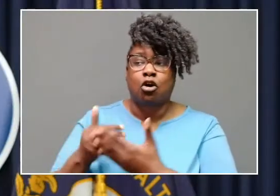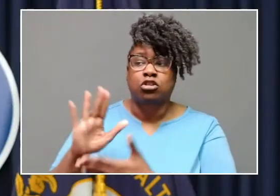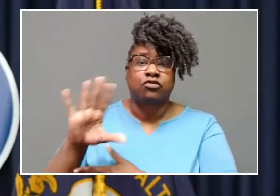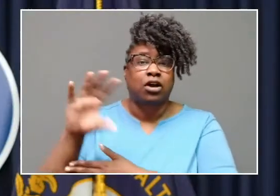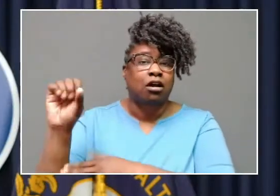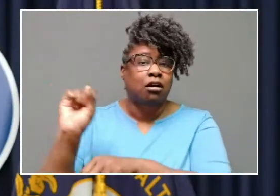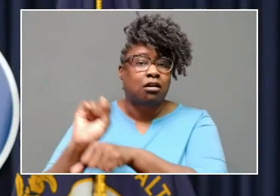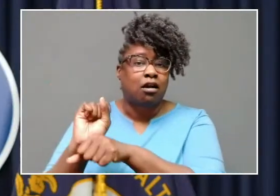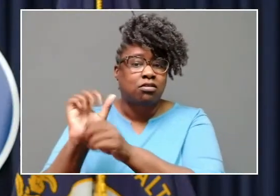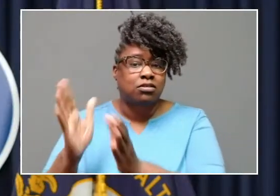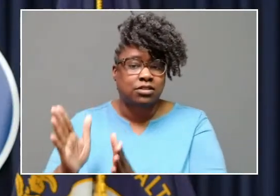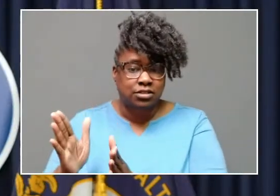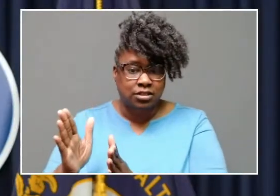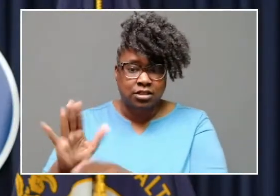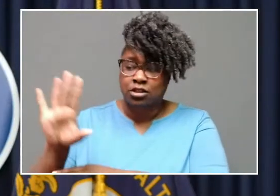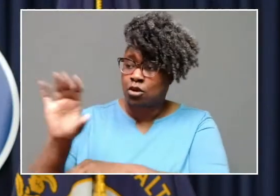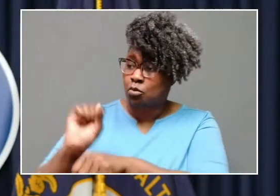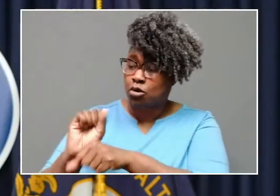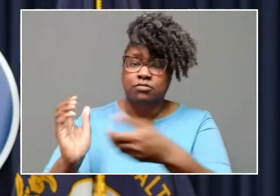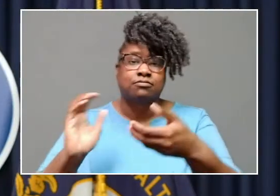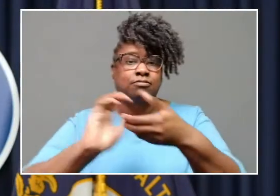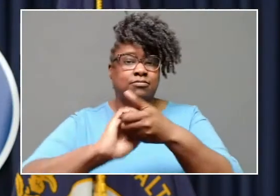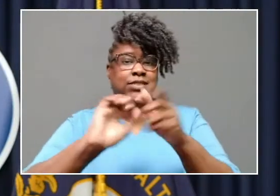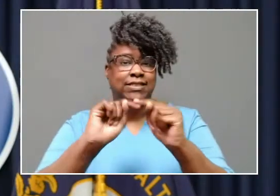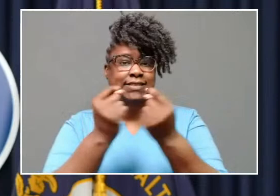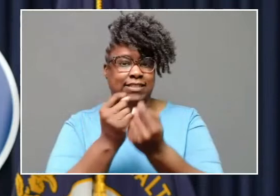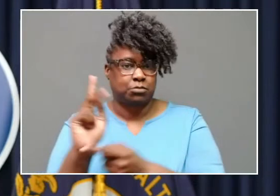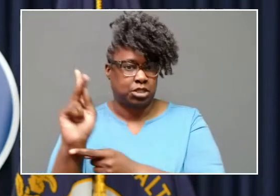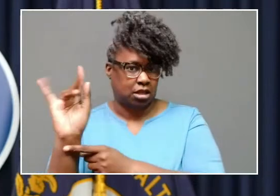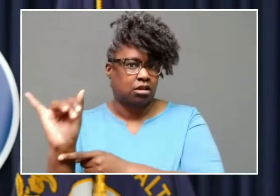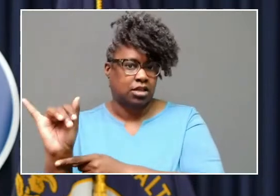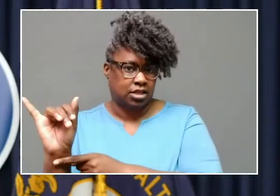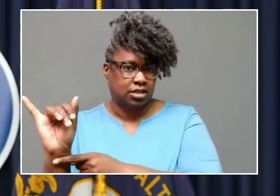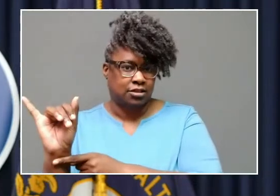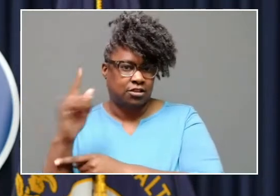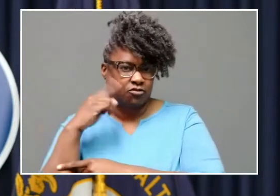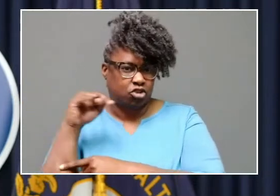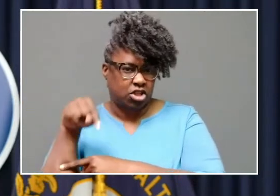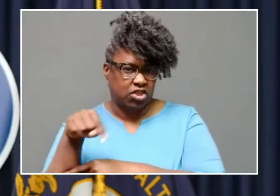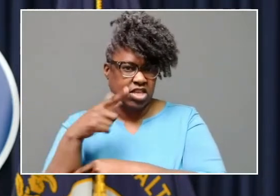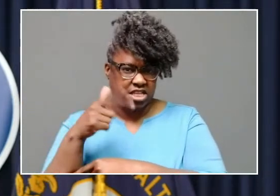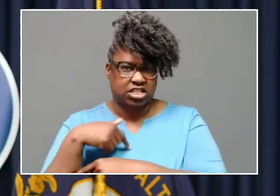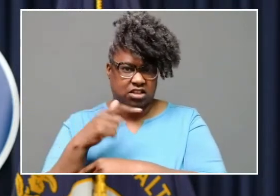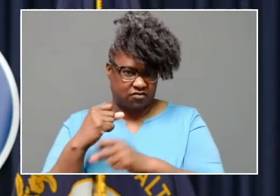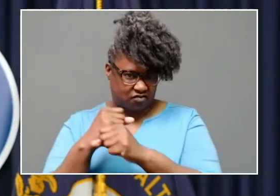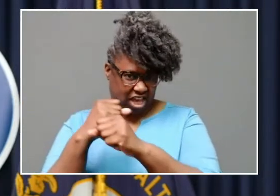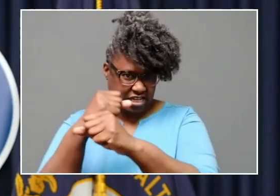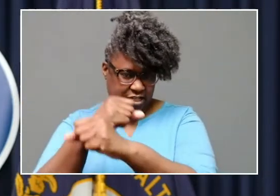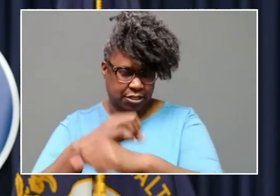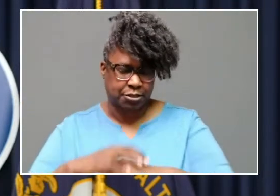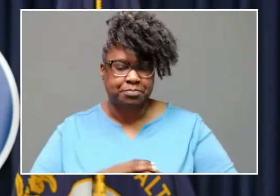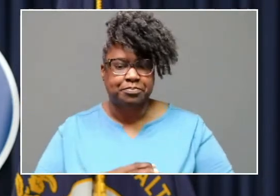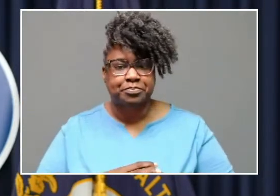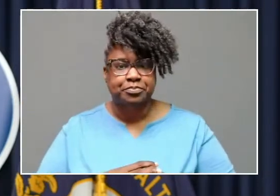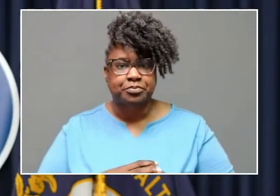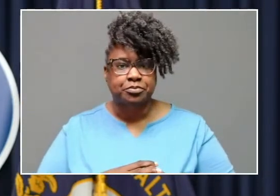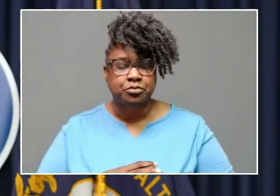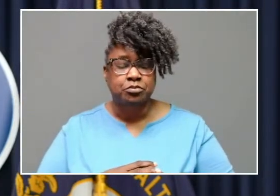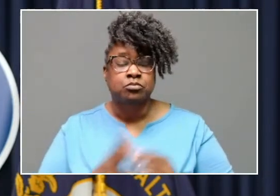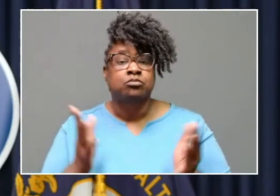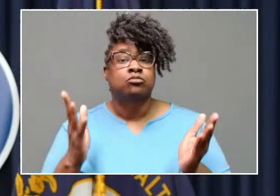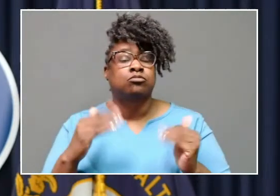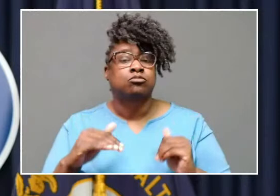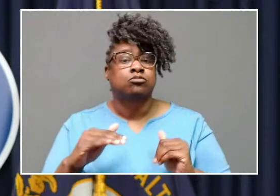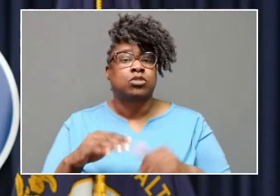for their work in partnering with Team Kentucky for this fight. All right, quick update on Natural Bridge